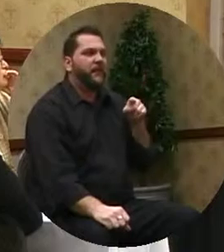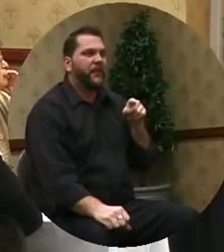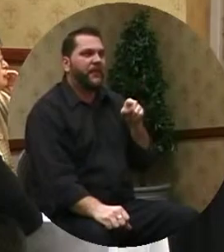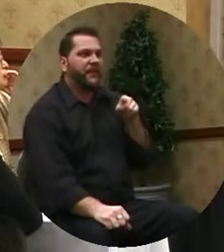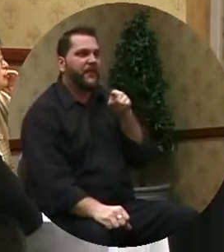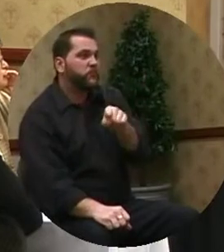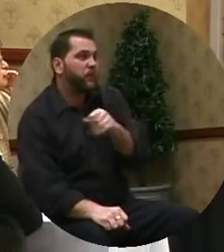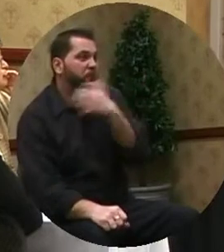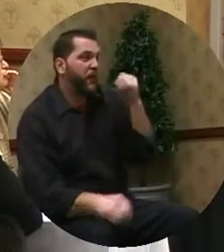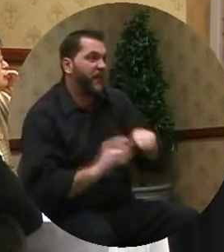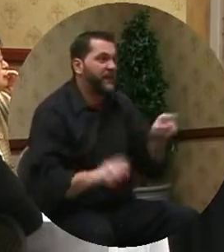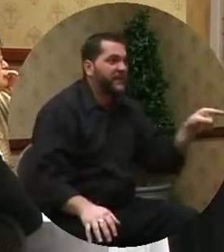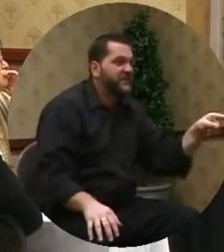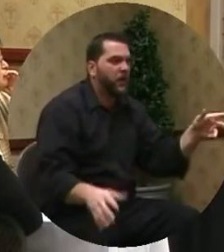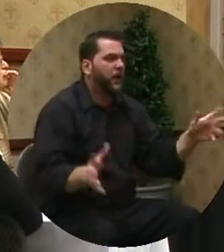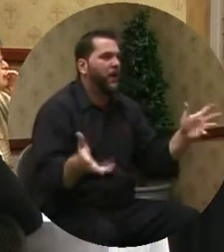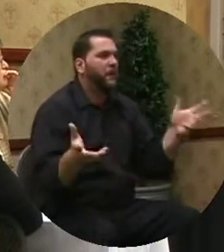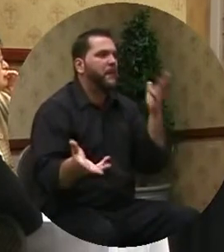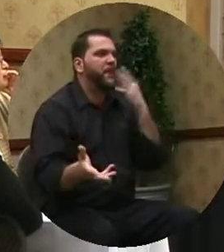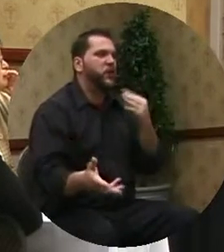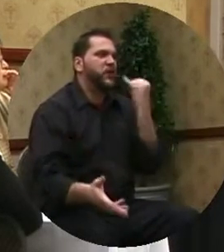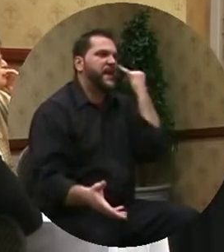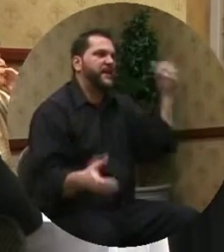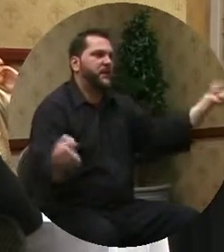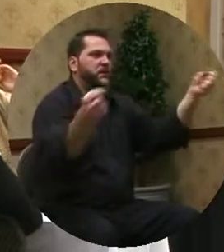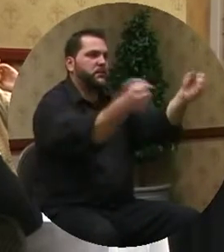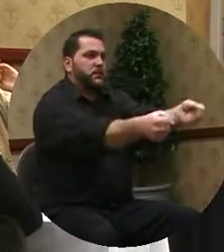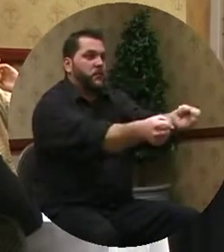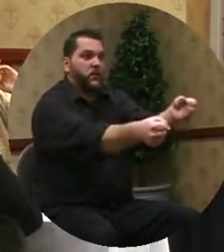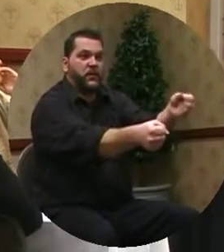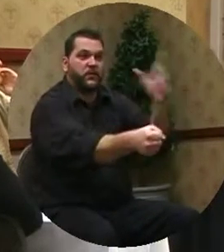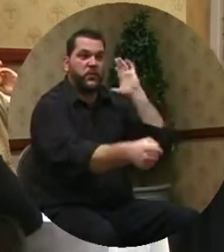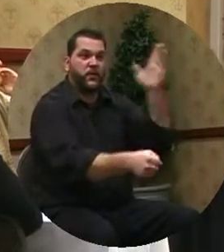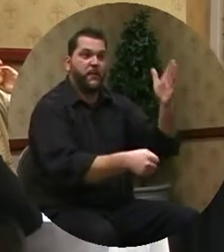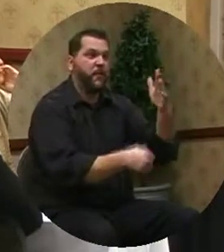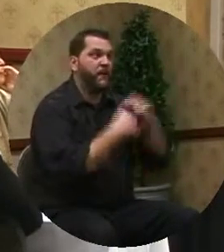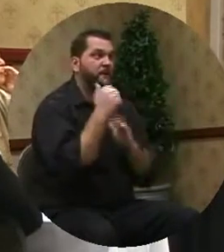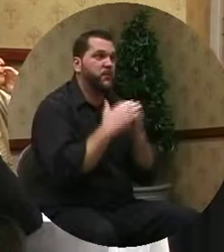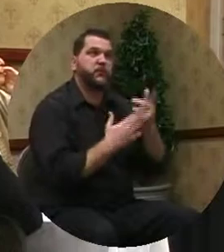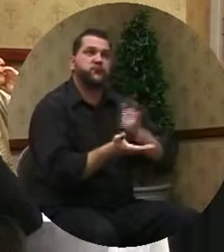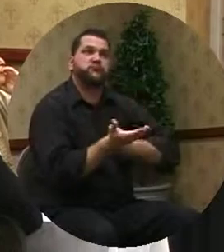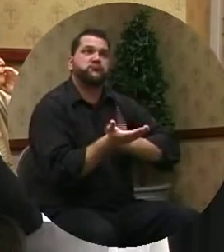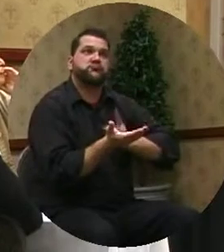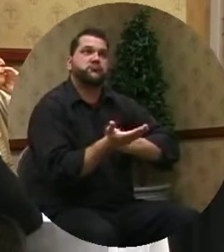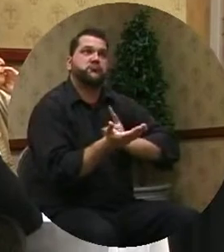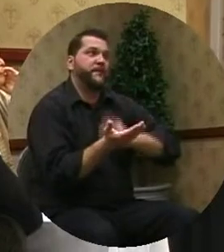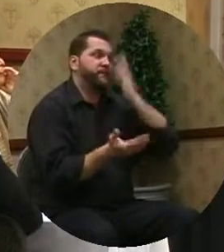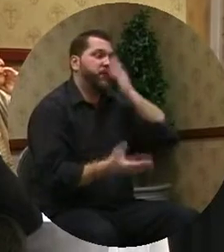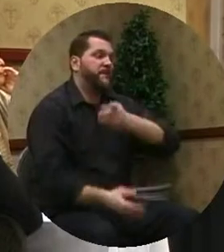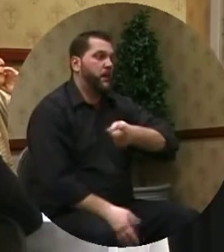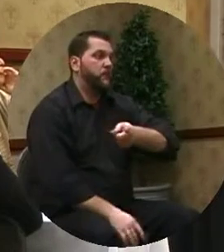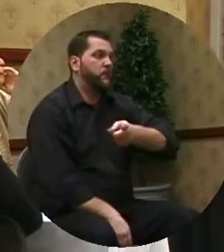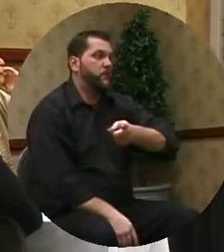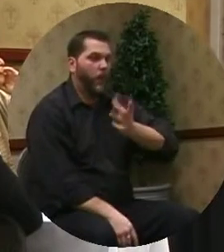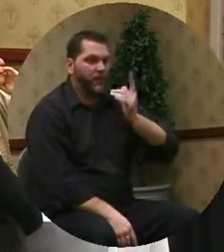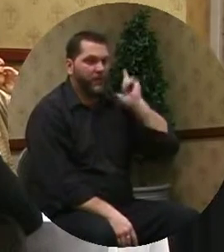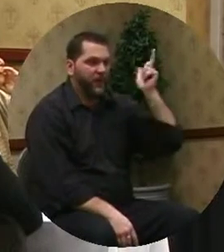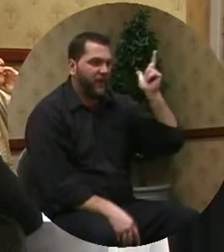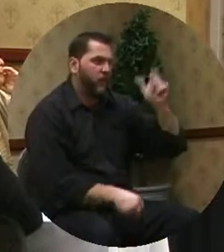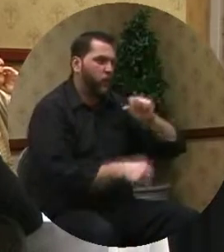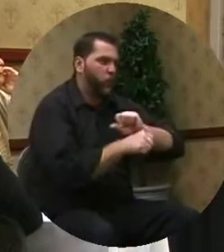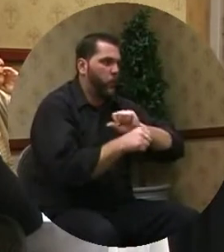staff. Are they going to be comfortable talking about it in front of their colleague? And are they, is that going to be politically